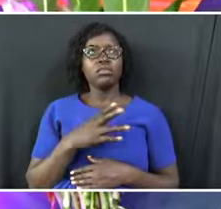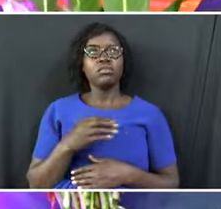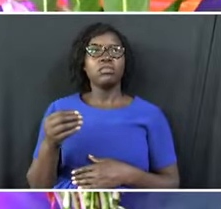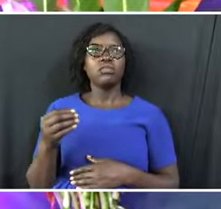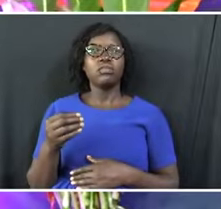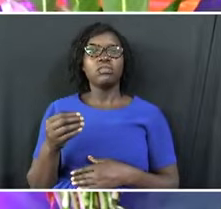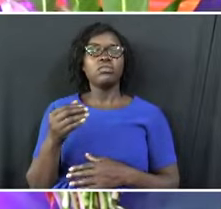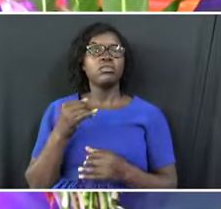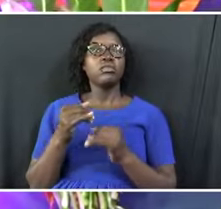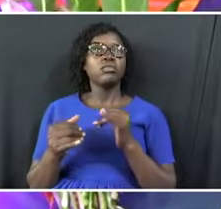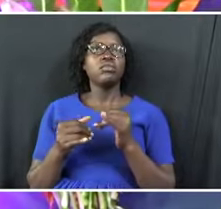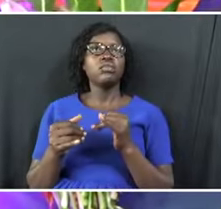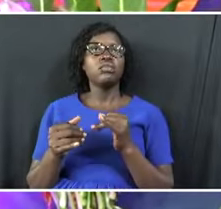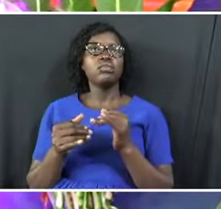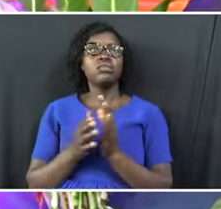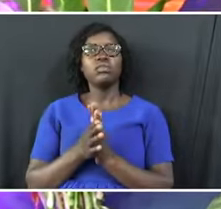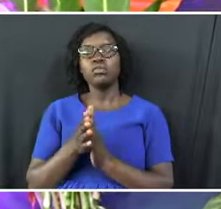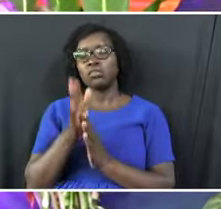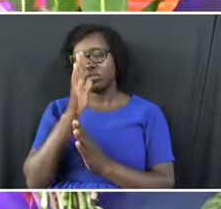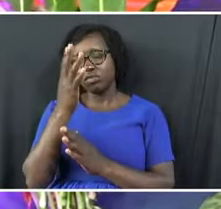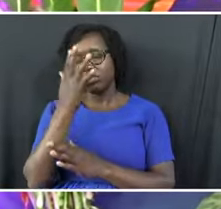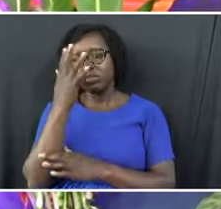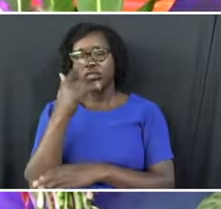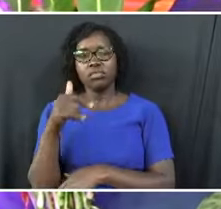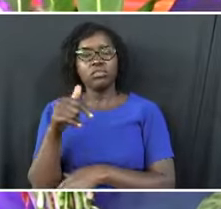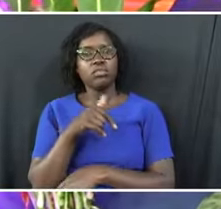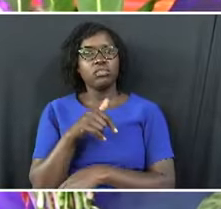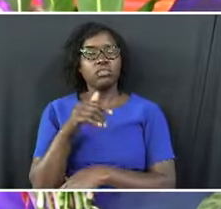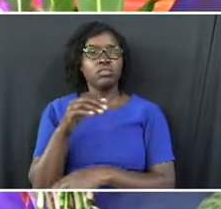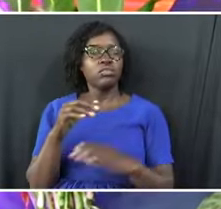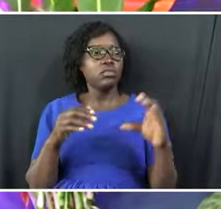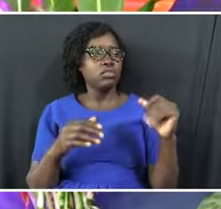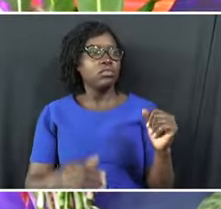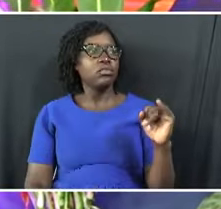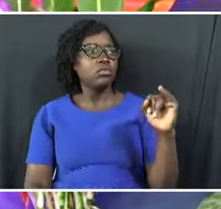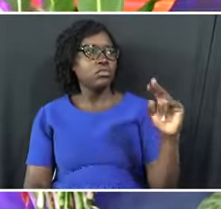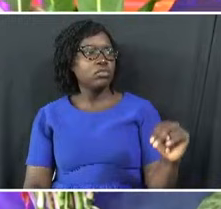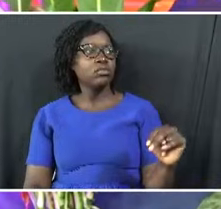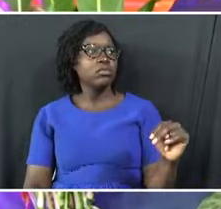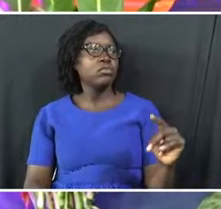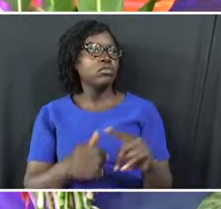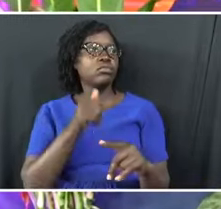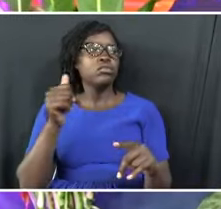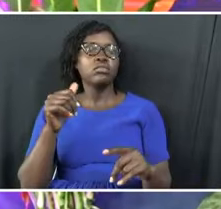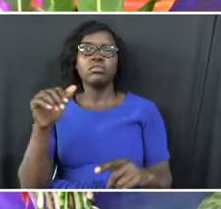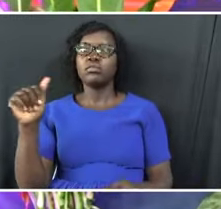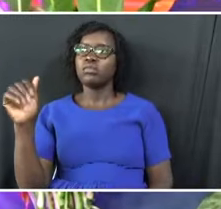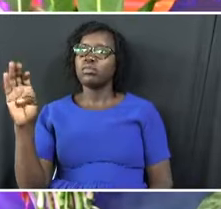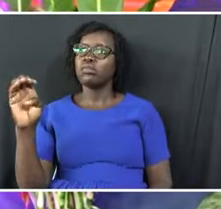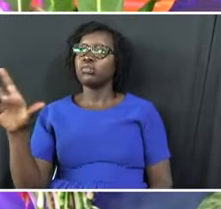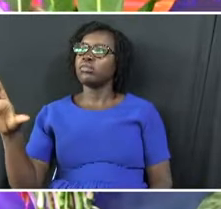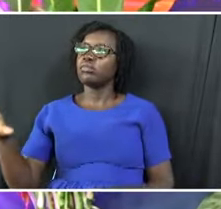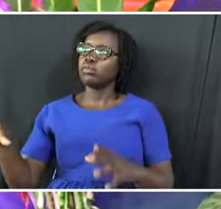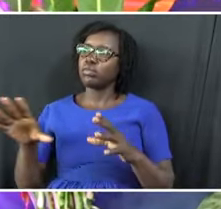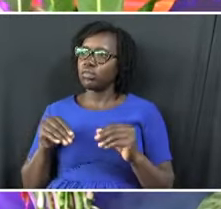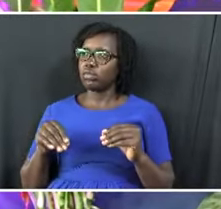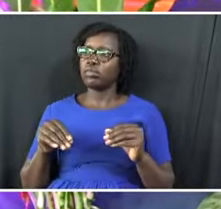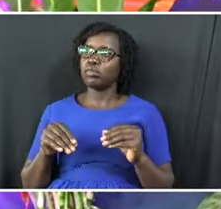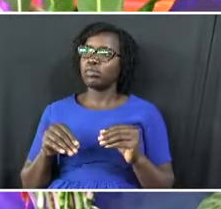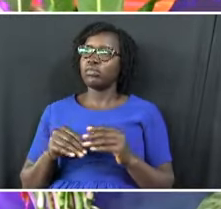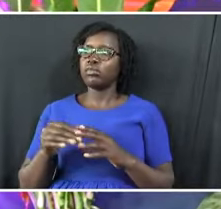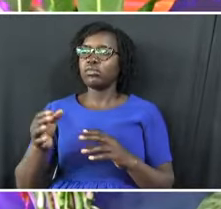God disrespects us. Cain rejected, apple accepted.